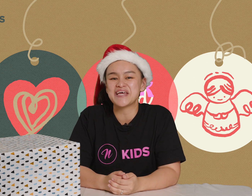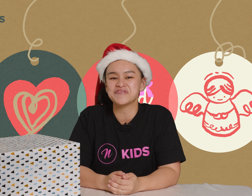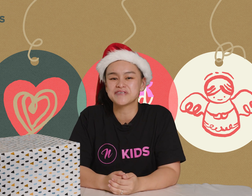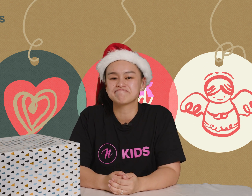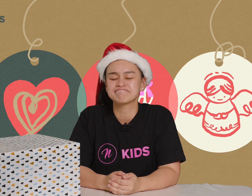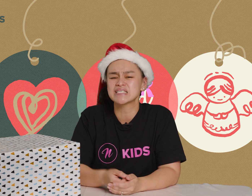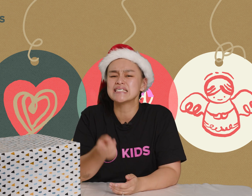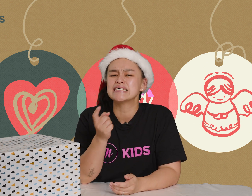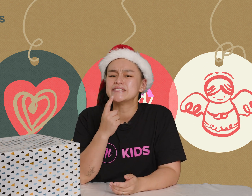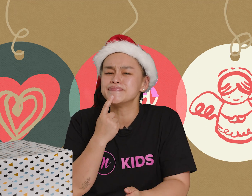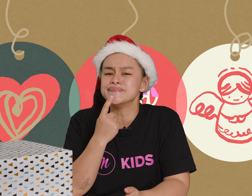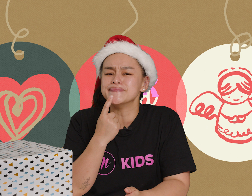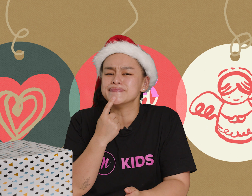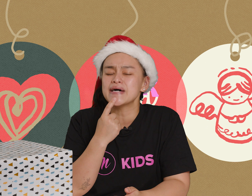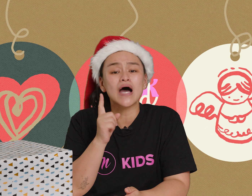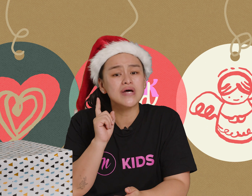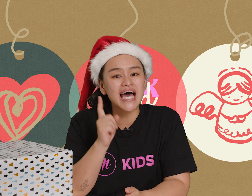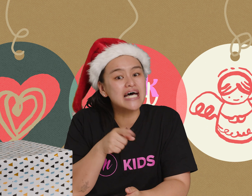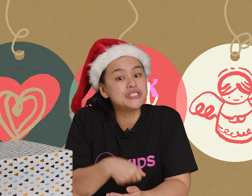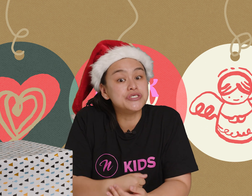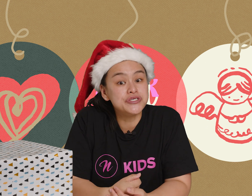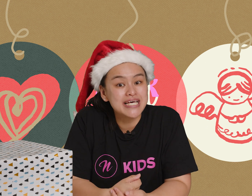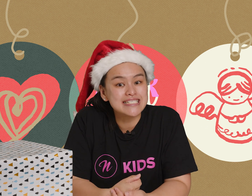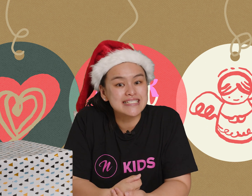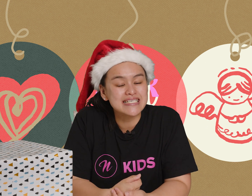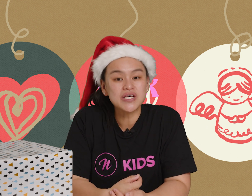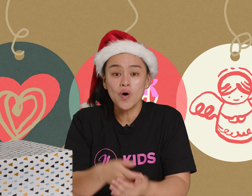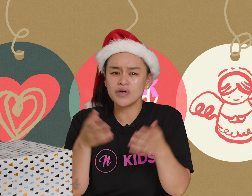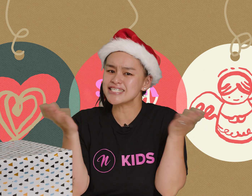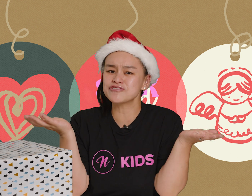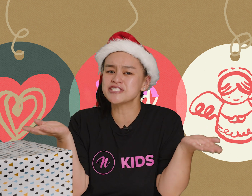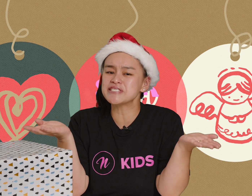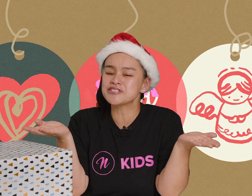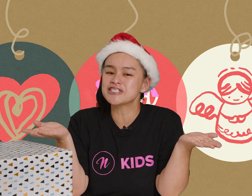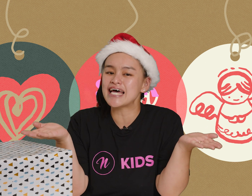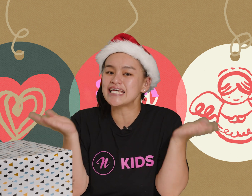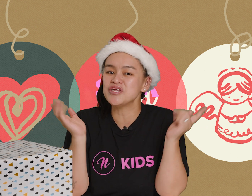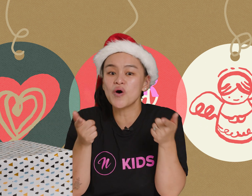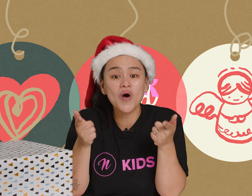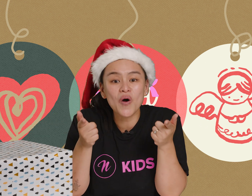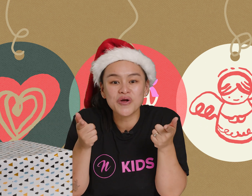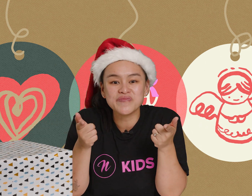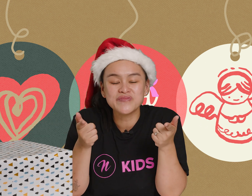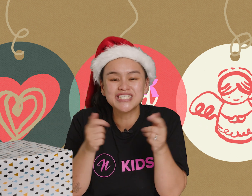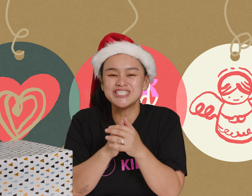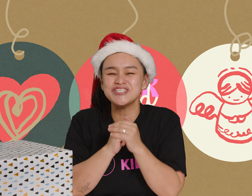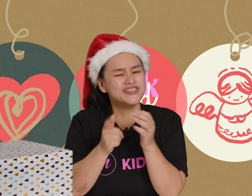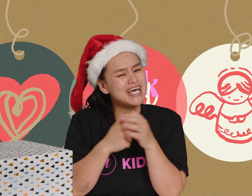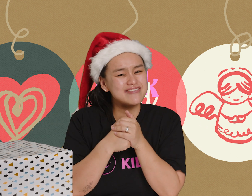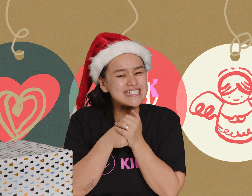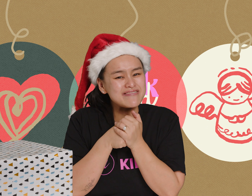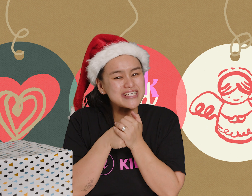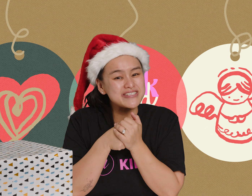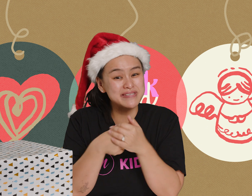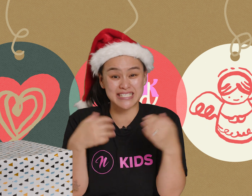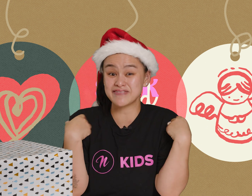and Save. I want to ask you, Nations Kids, what does Christmas look like in your home? Do you